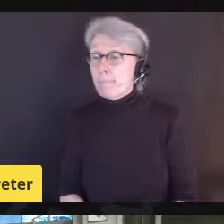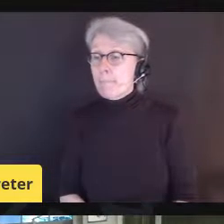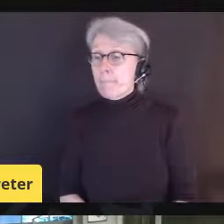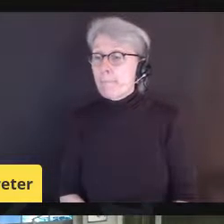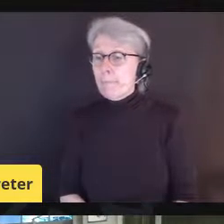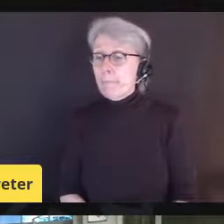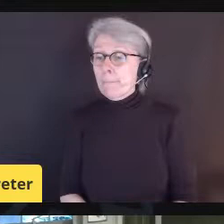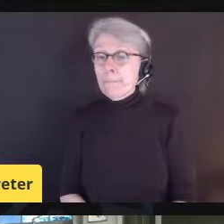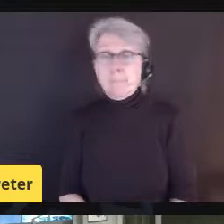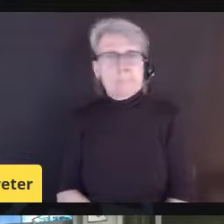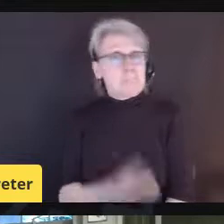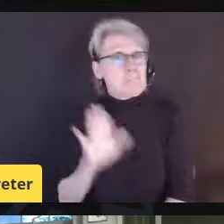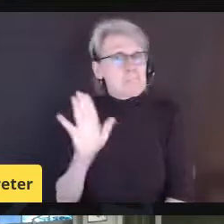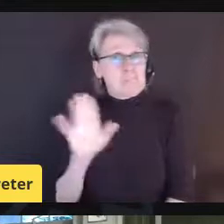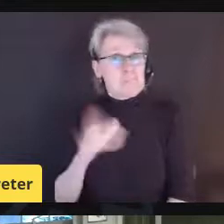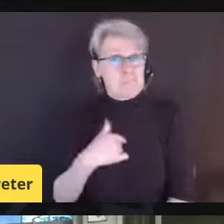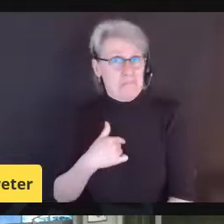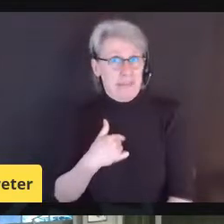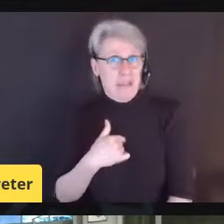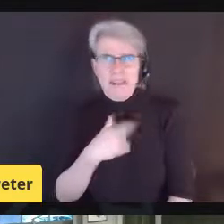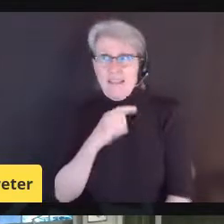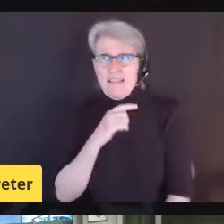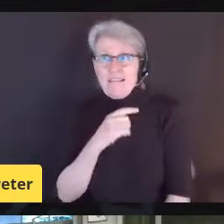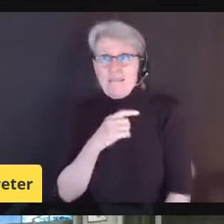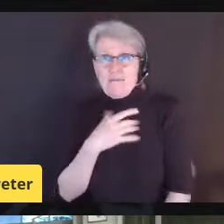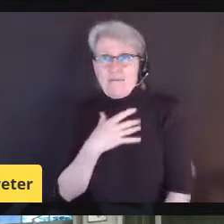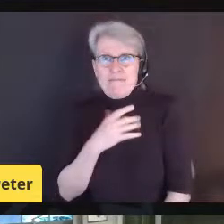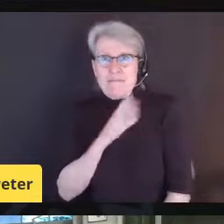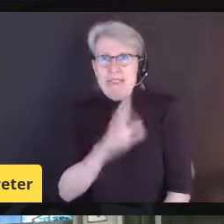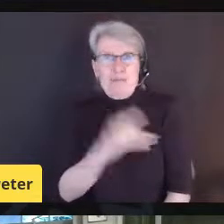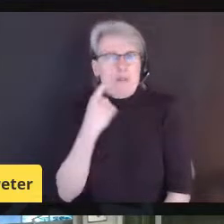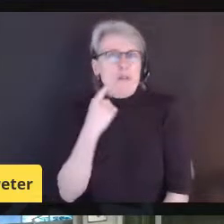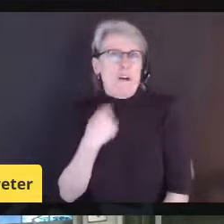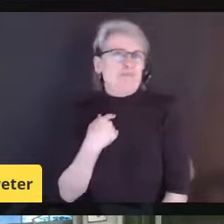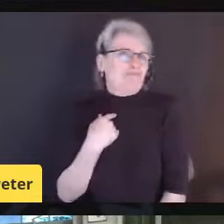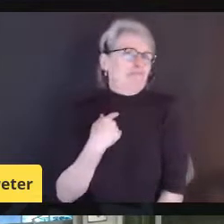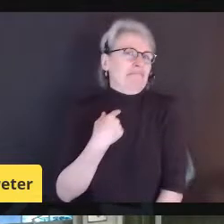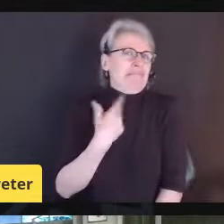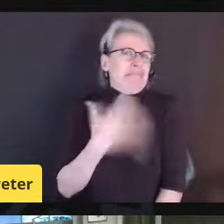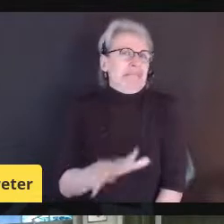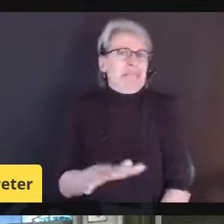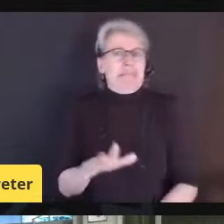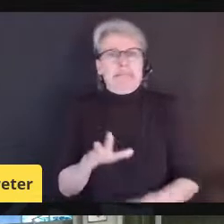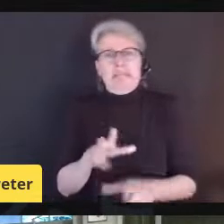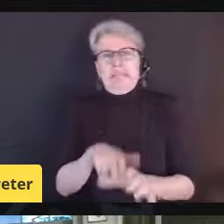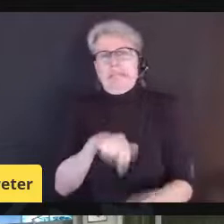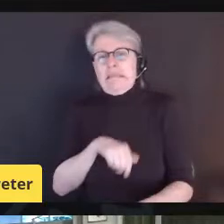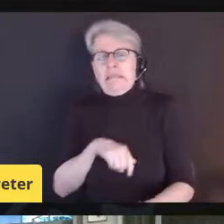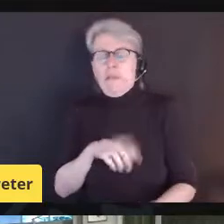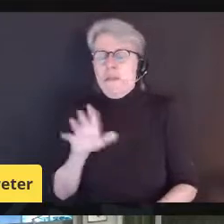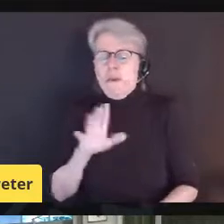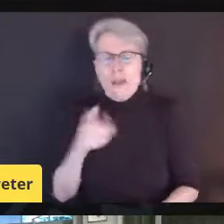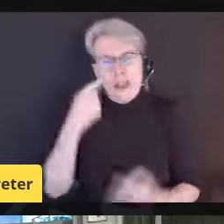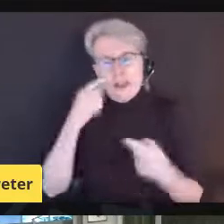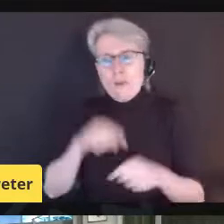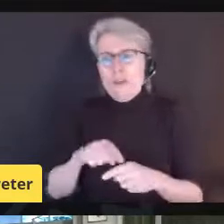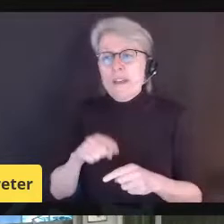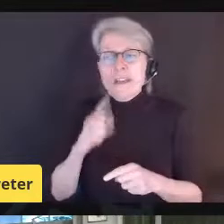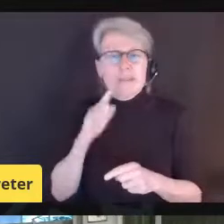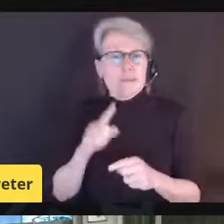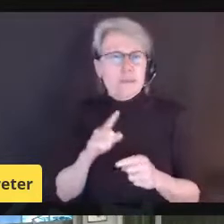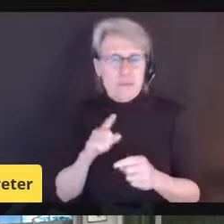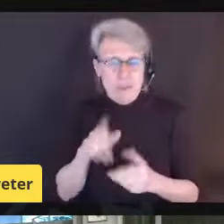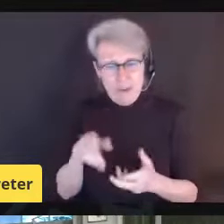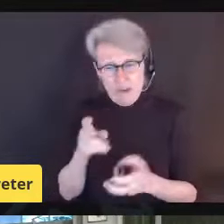No, loved every minute of it. Can't say that. I agree with Maria. If you love what you do, even in the hardest